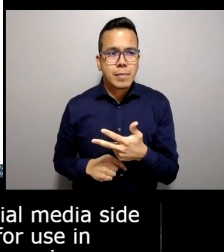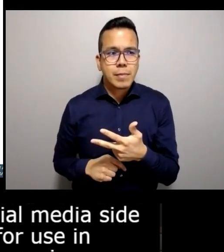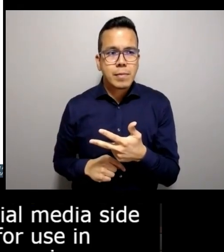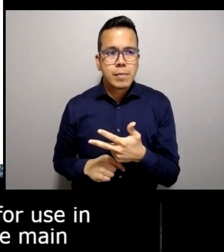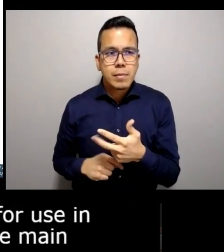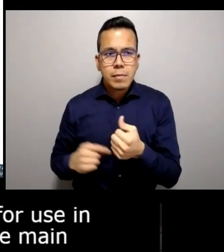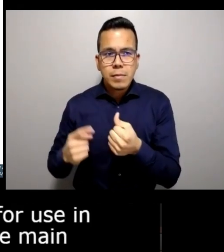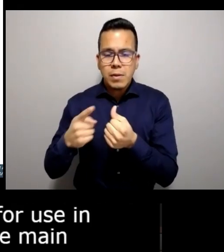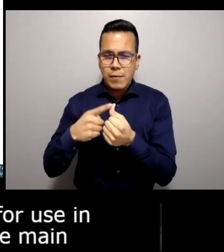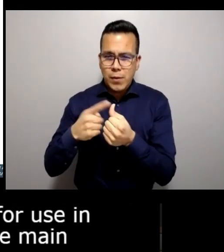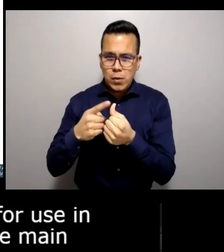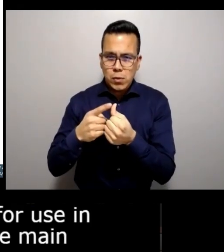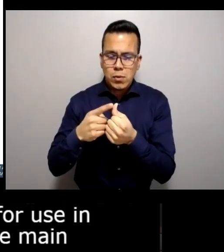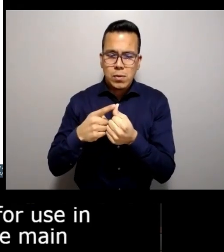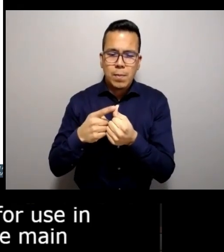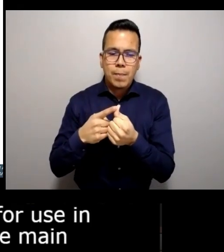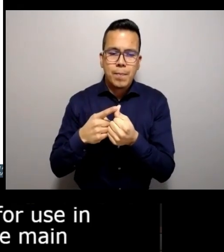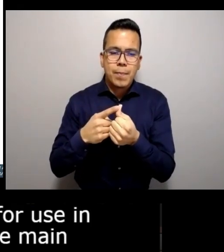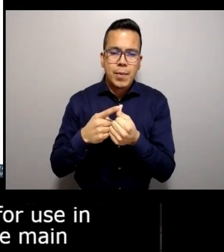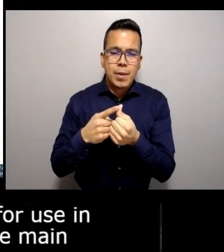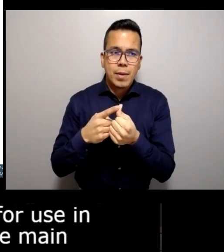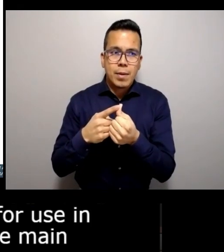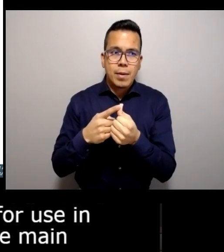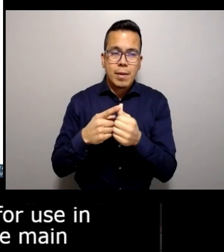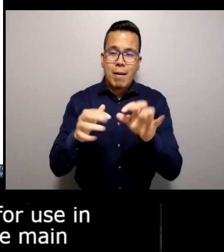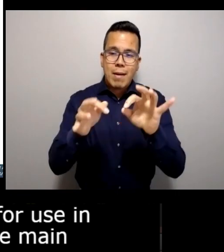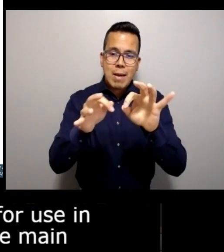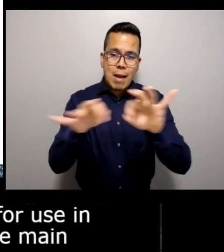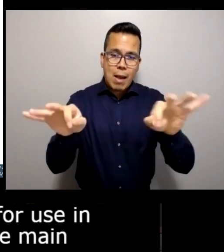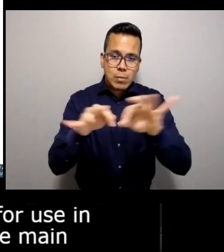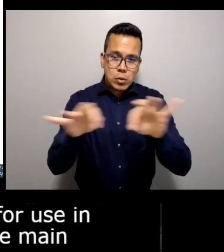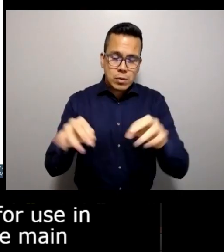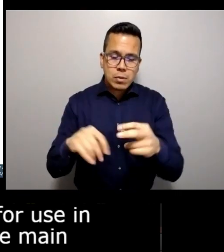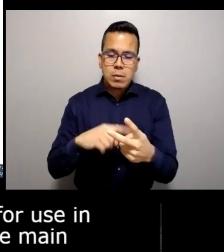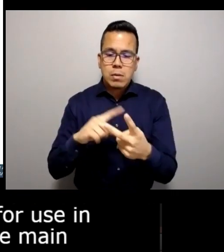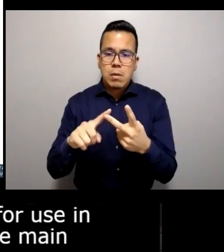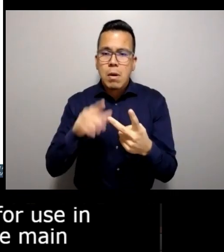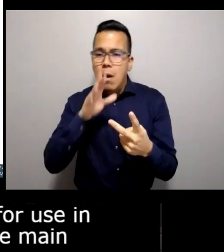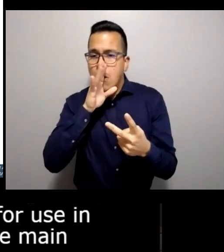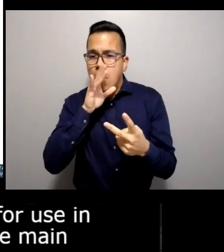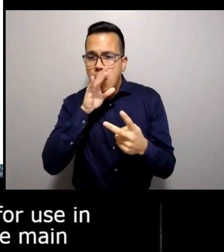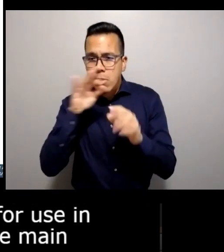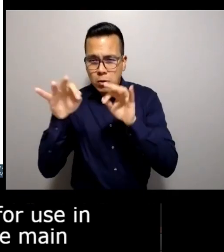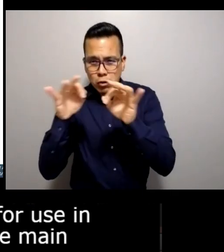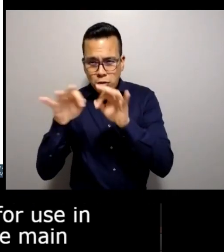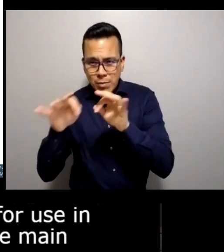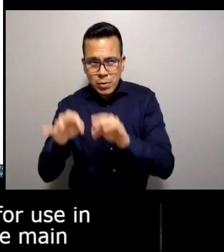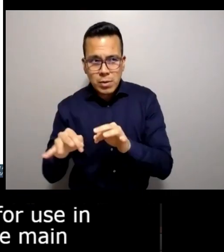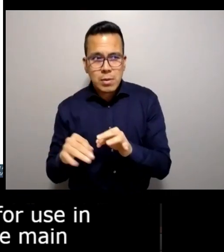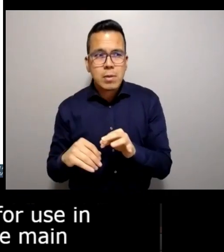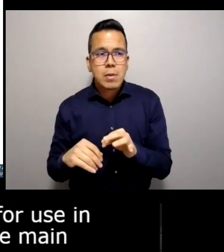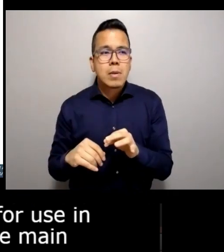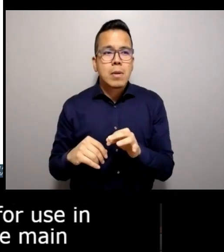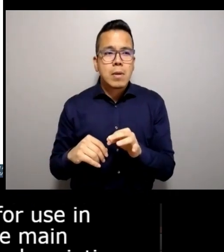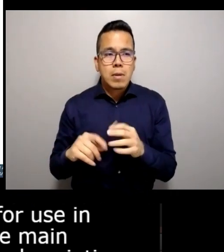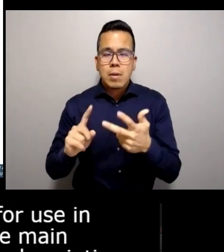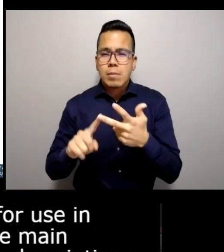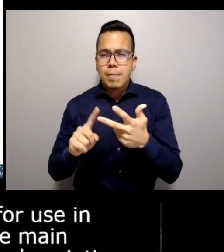captions and audio descriptions, and using an accessible video player.